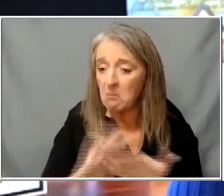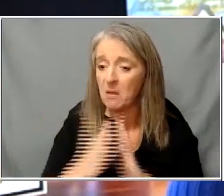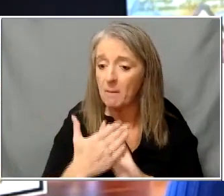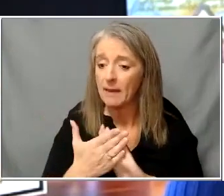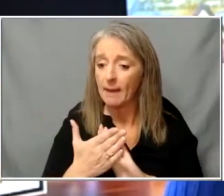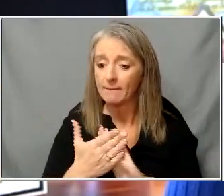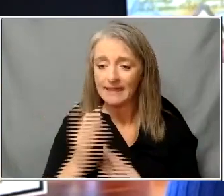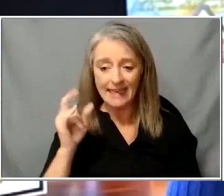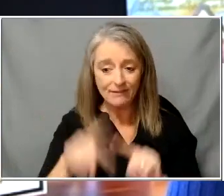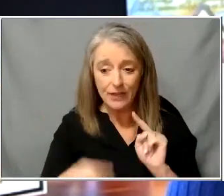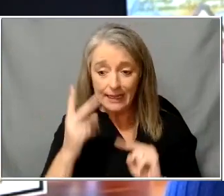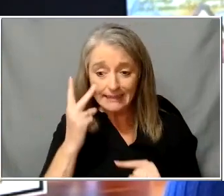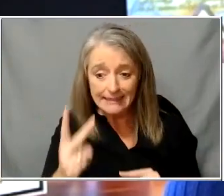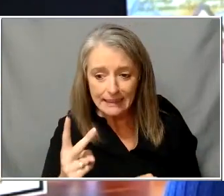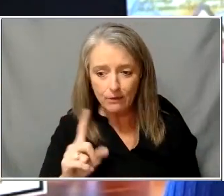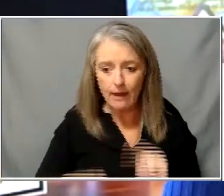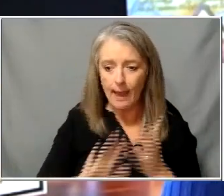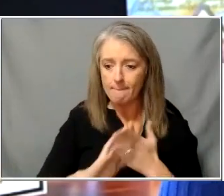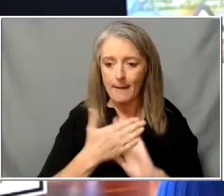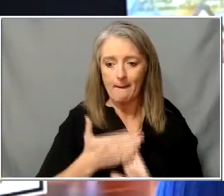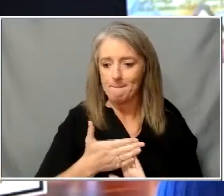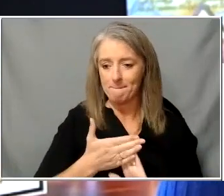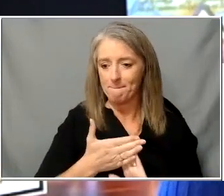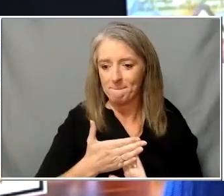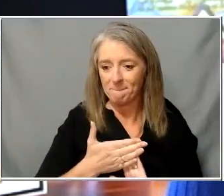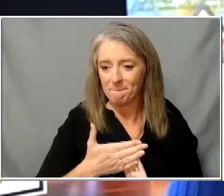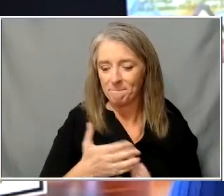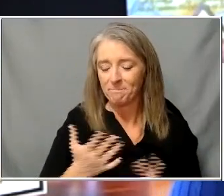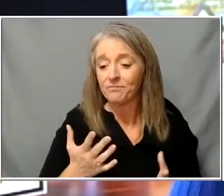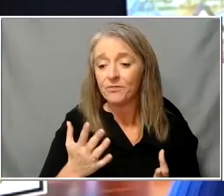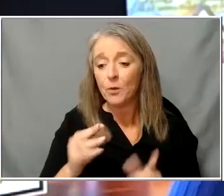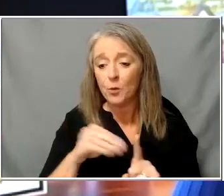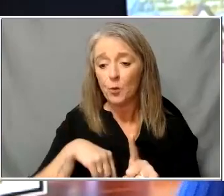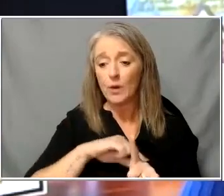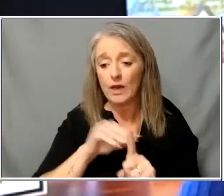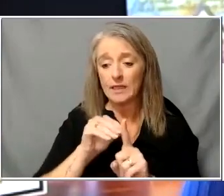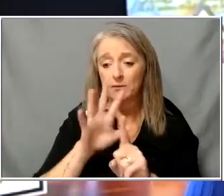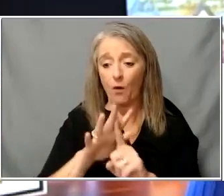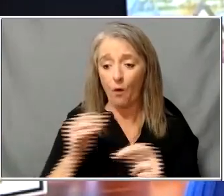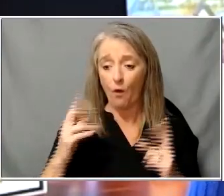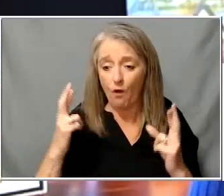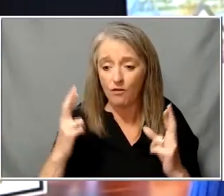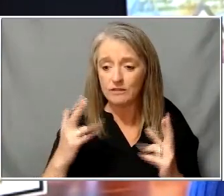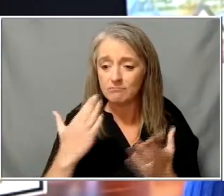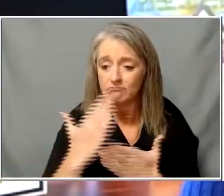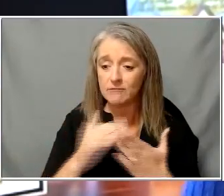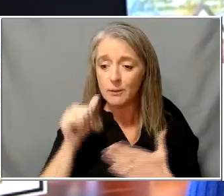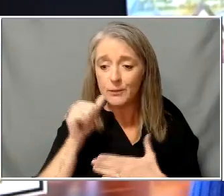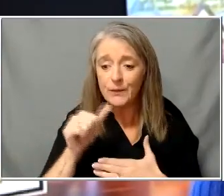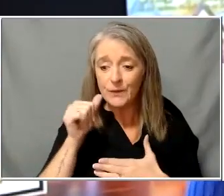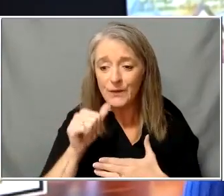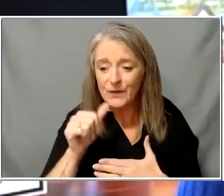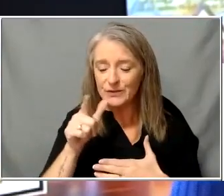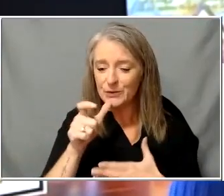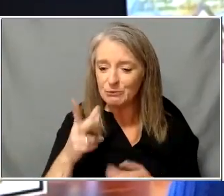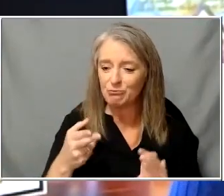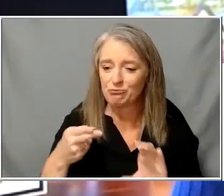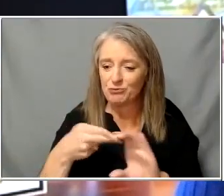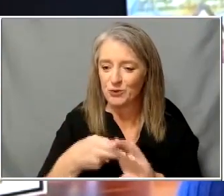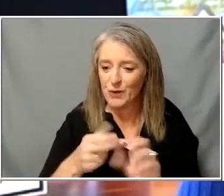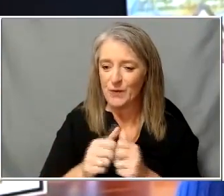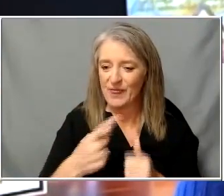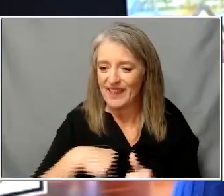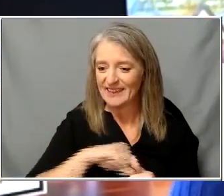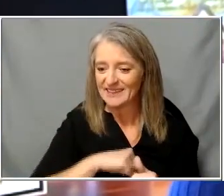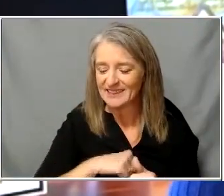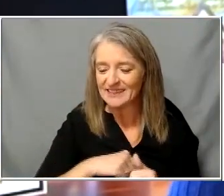it, you can't be it. And so we're exposing them to that. So hopefully, we'll get some girls to join in with us